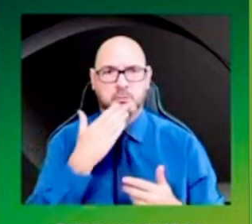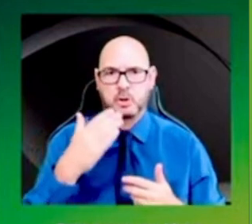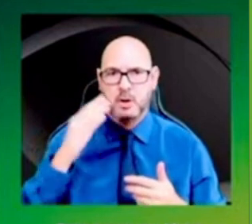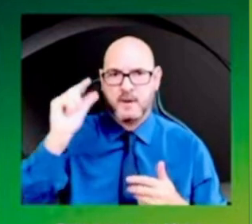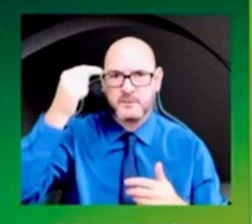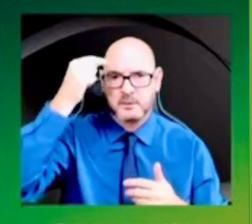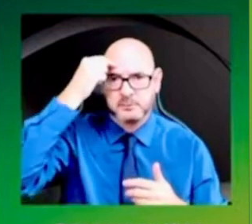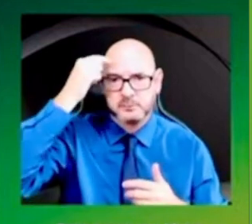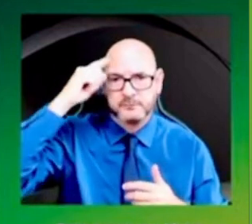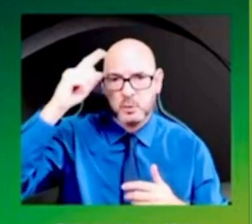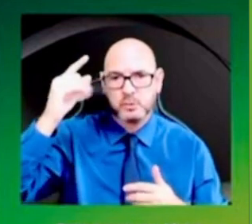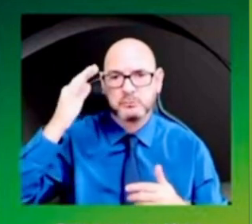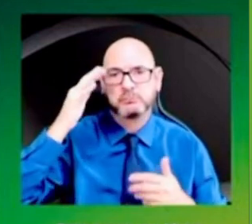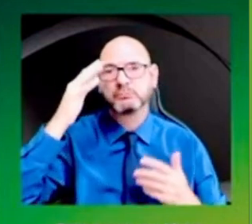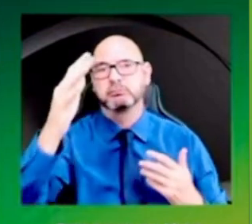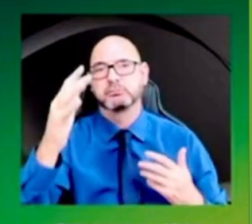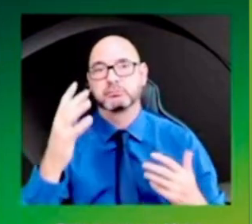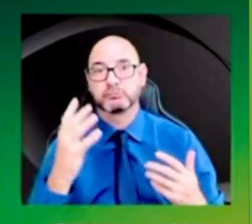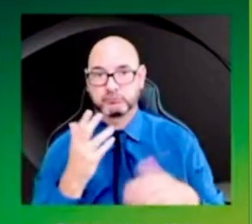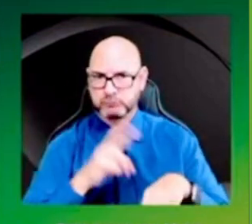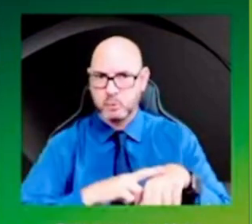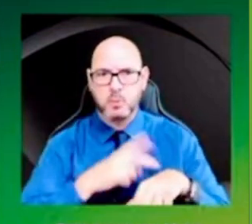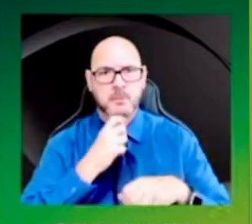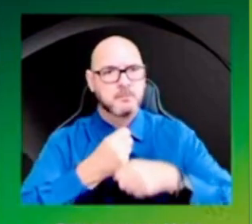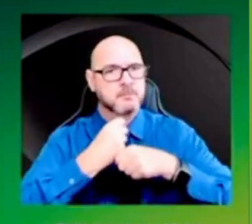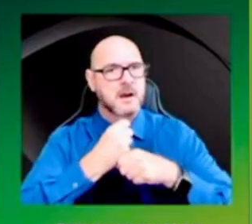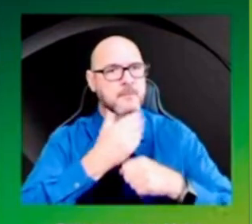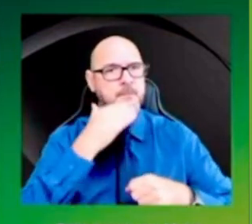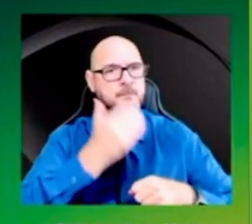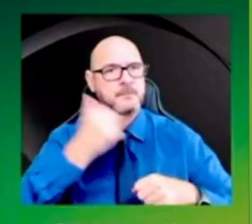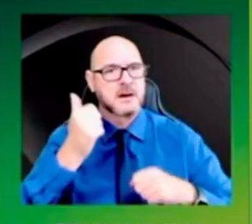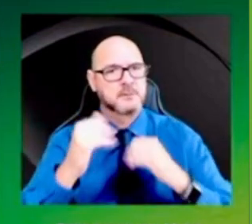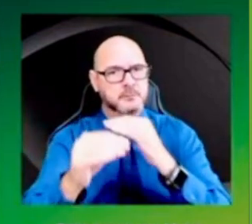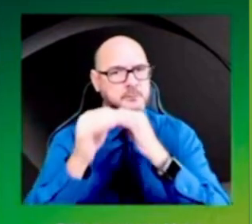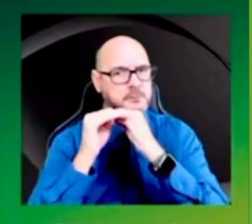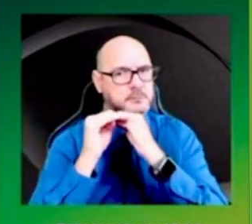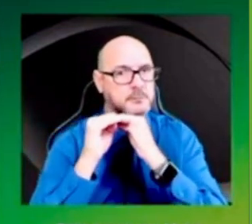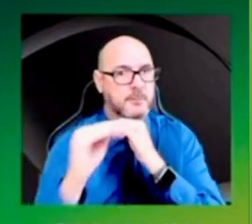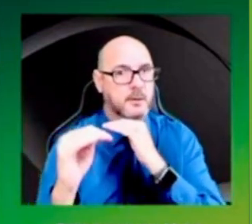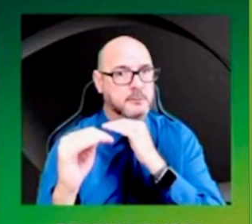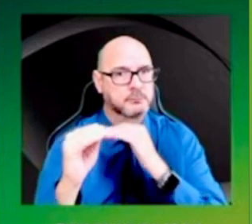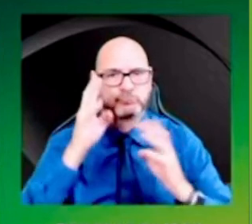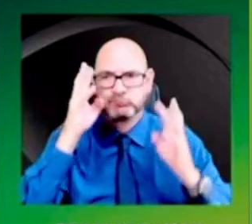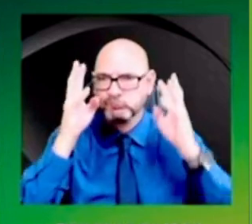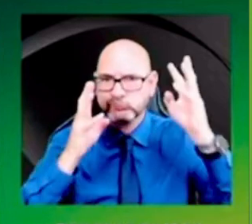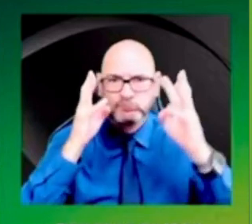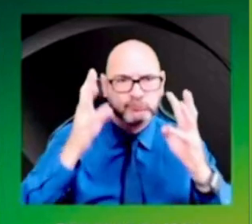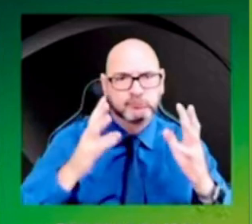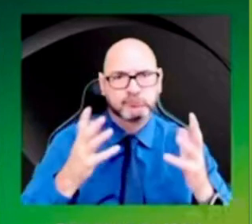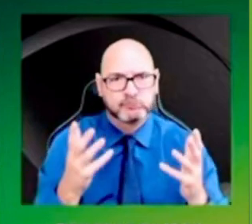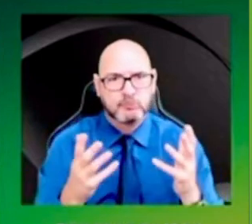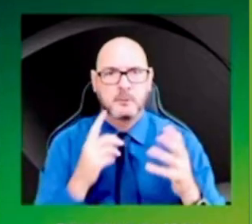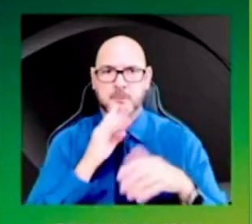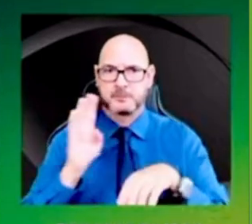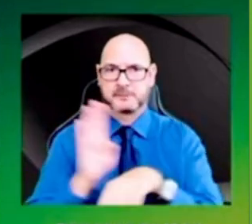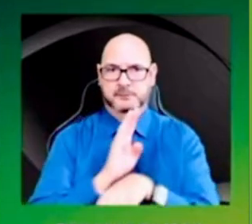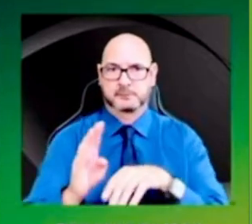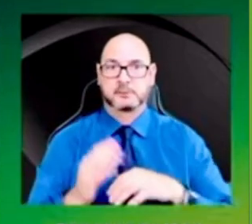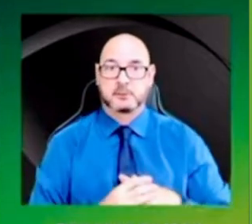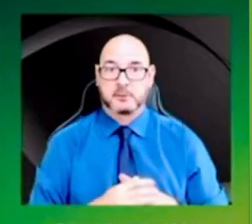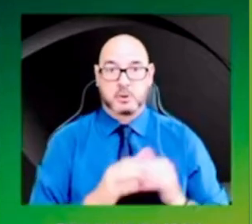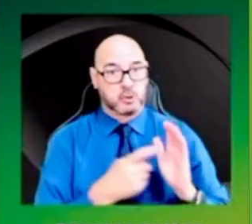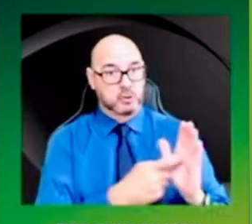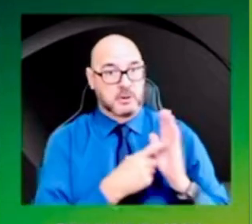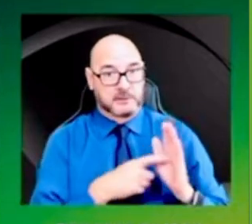greater stability, predictability, the type that businesses require and need to invest. In each of